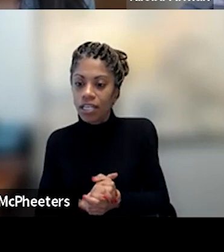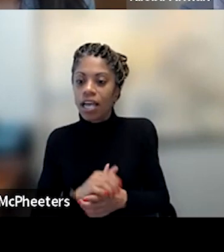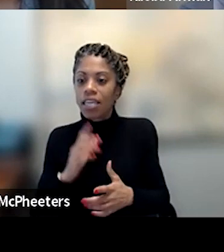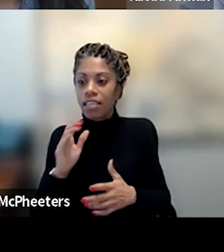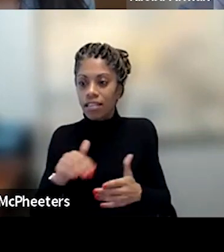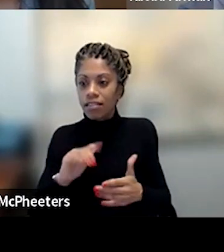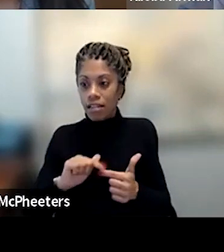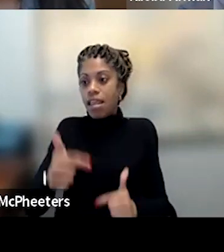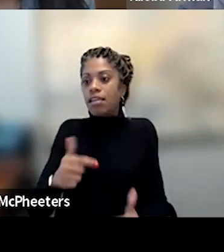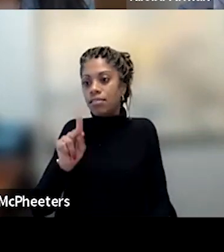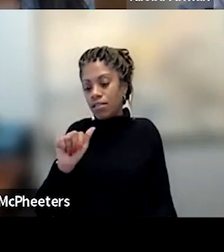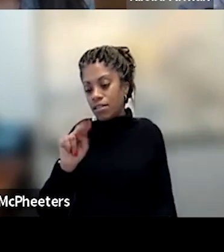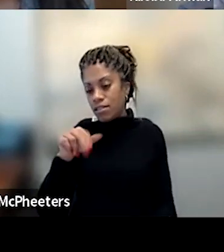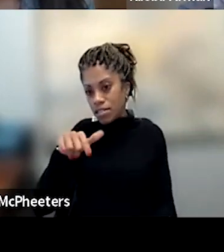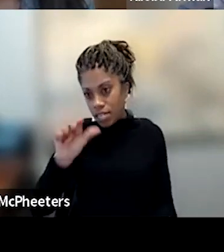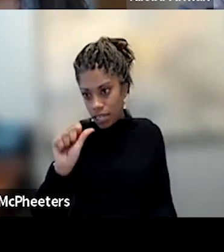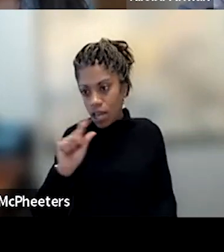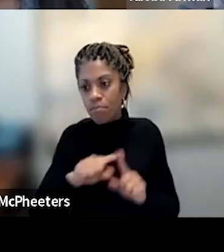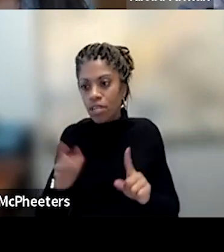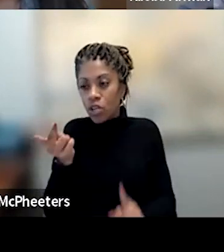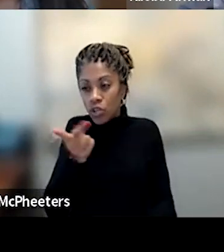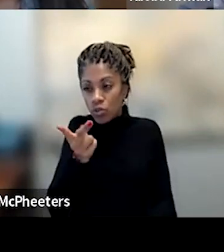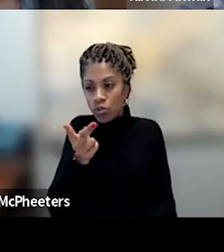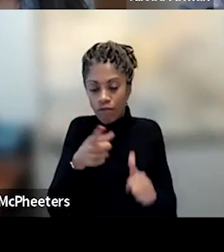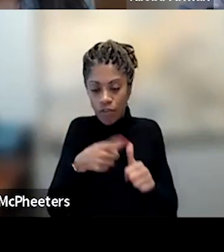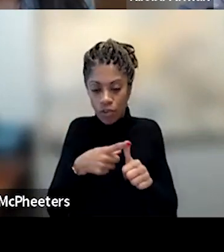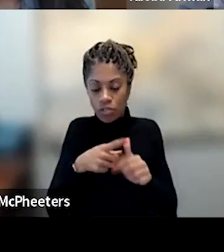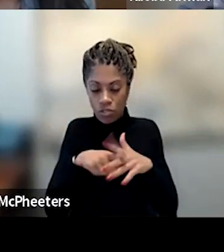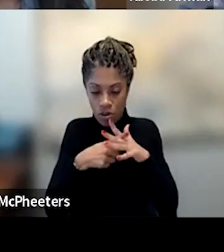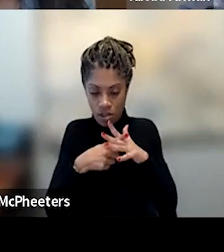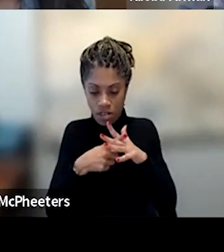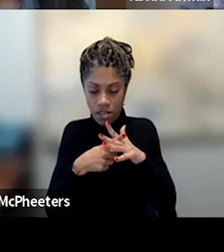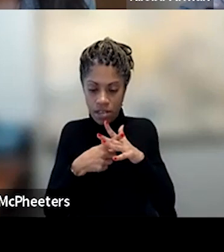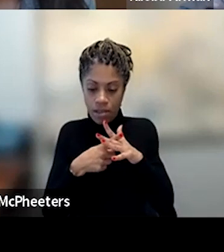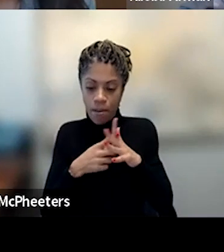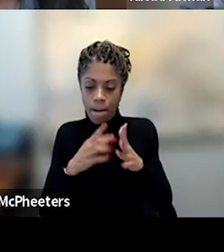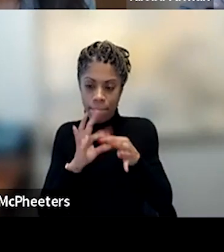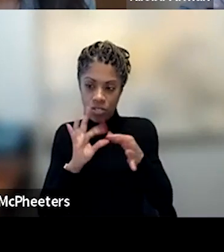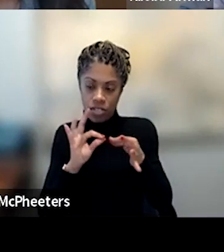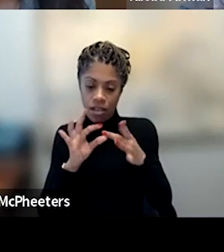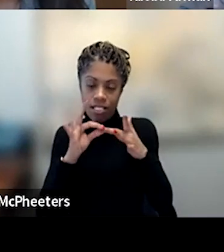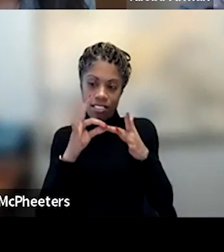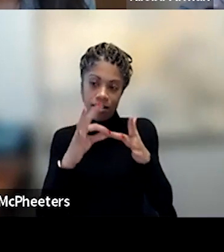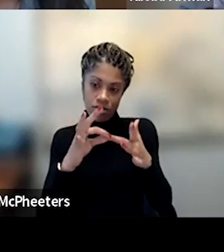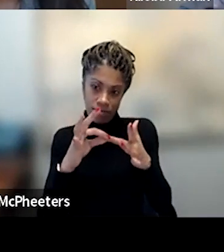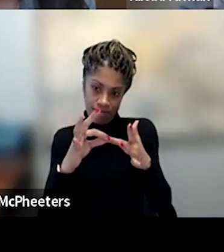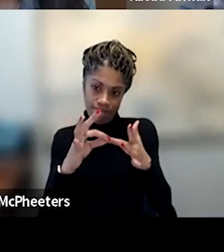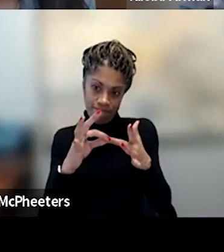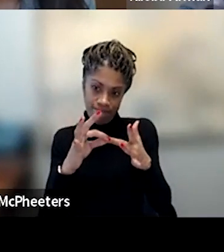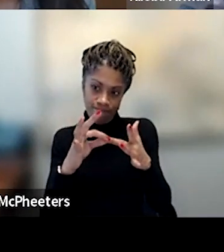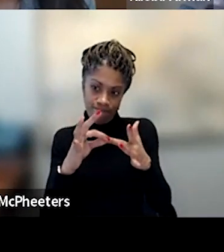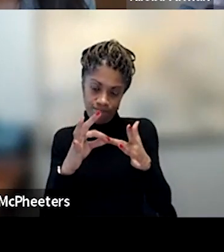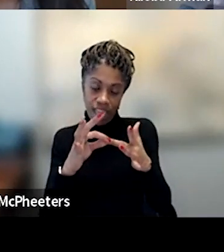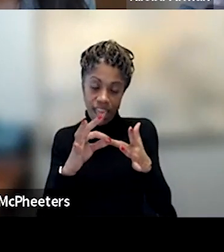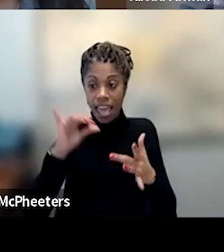important. So you all started off talking about leadership, which is an adaptive